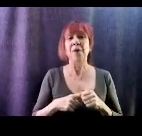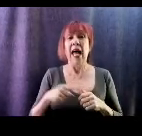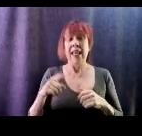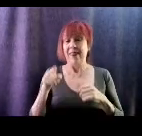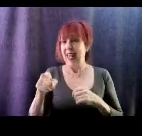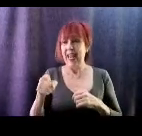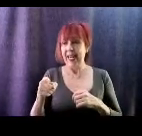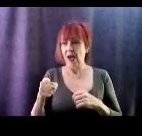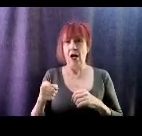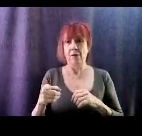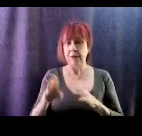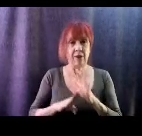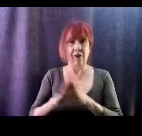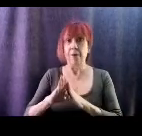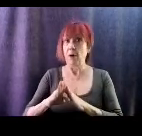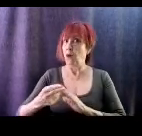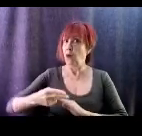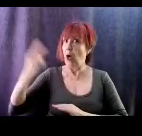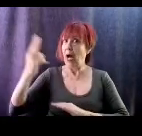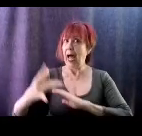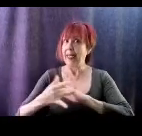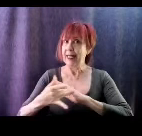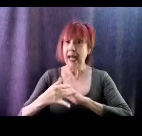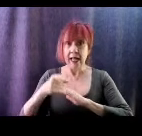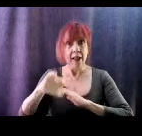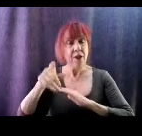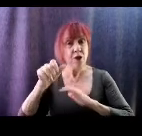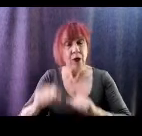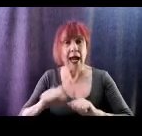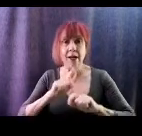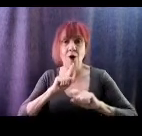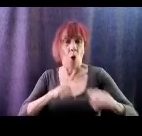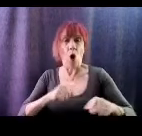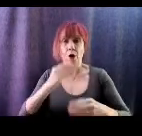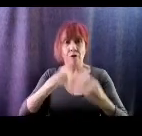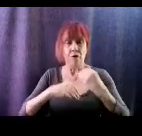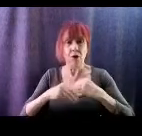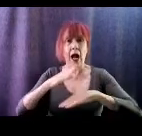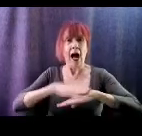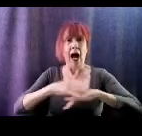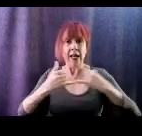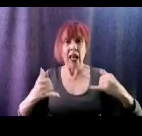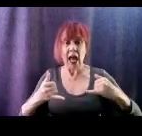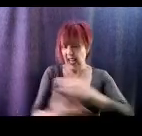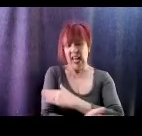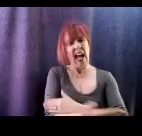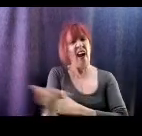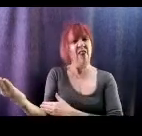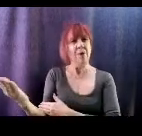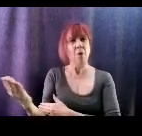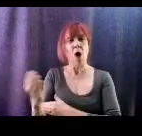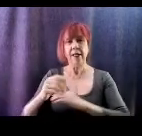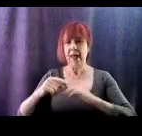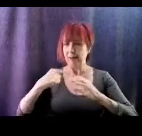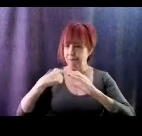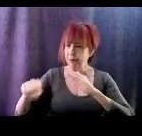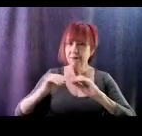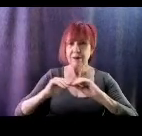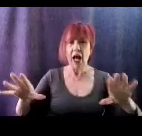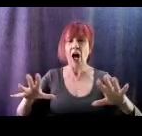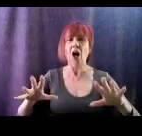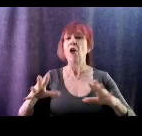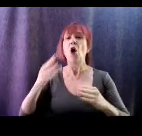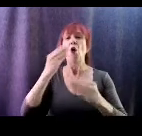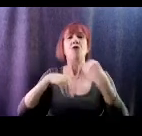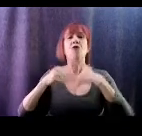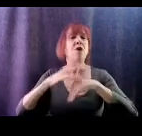IT department where you can order online whatever you want. They list every morning what they're going to have. And an interesting thing happened to us